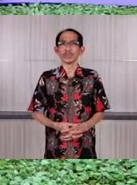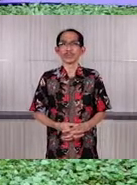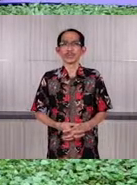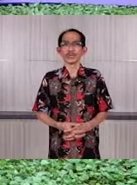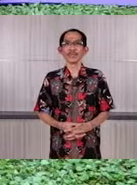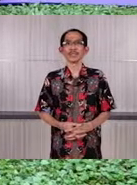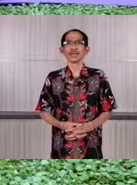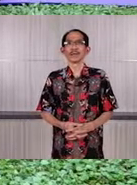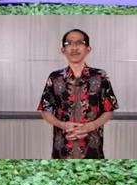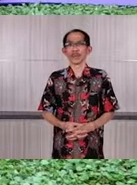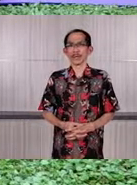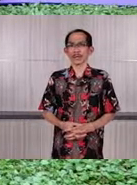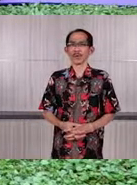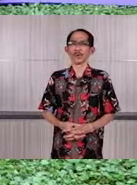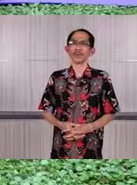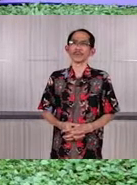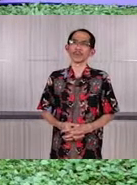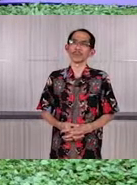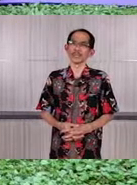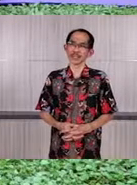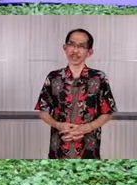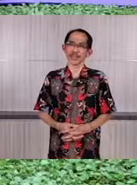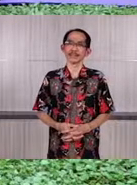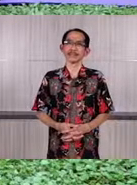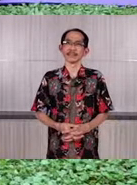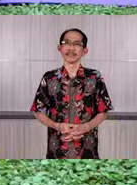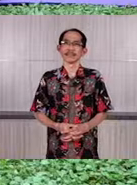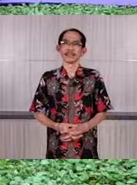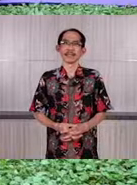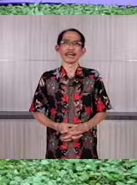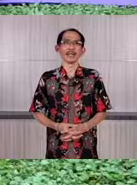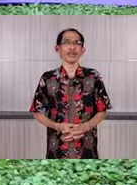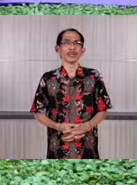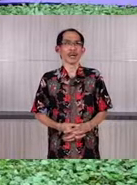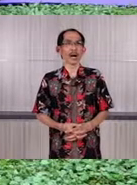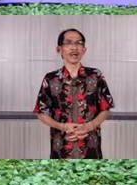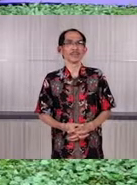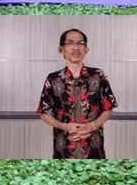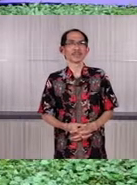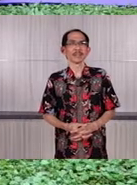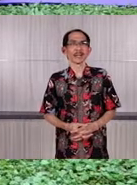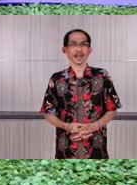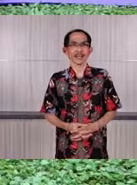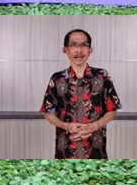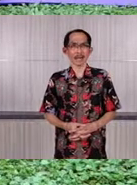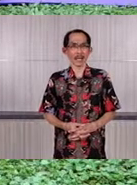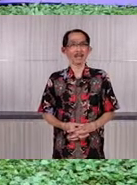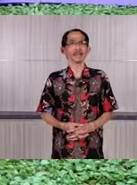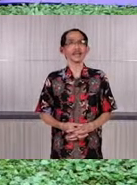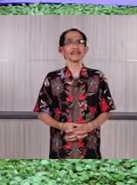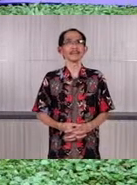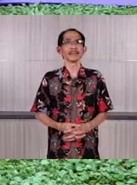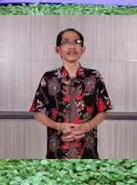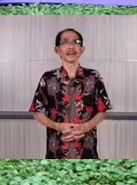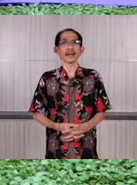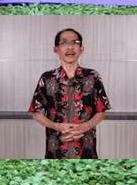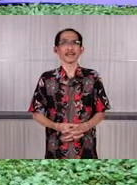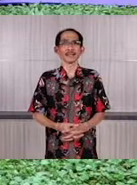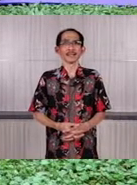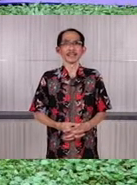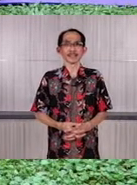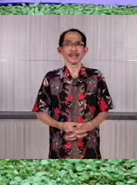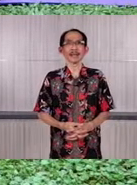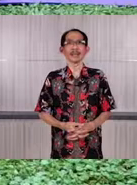with your feet falling away from each other and your arms lying alongside